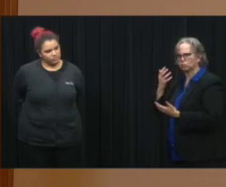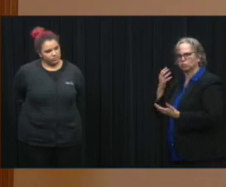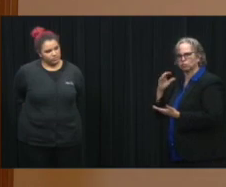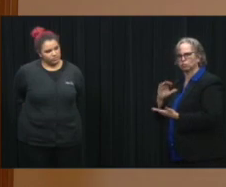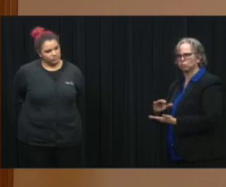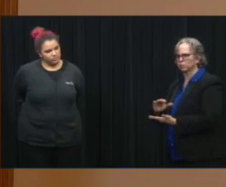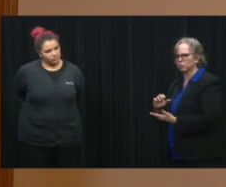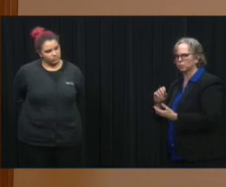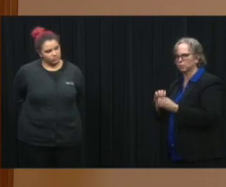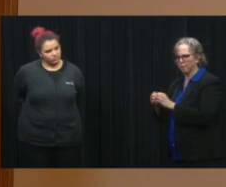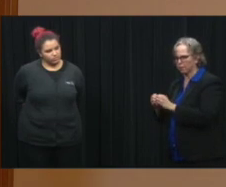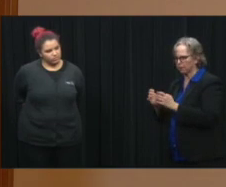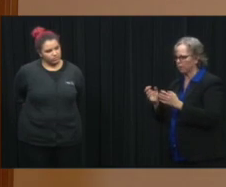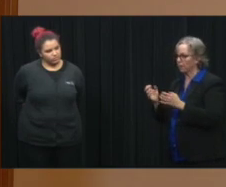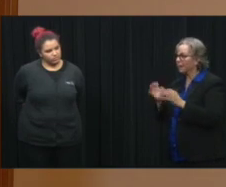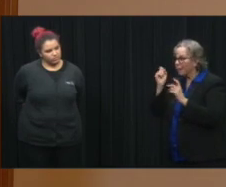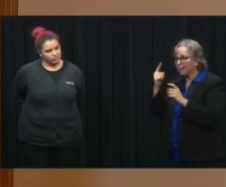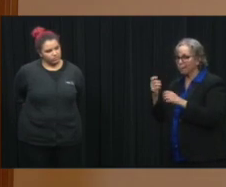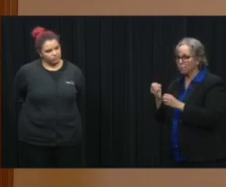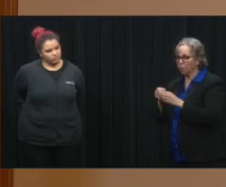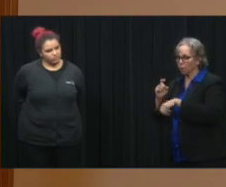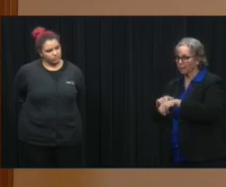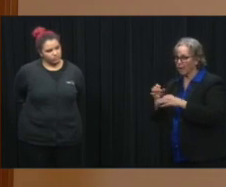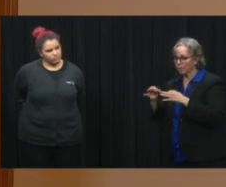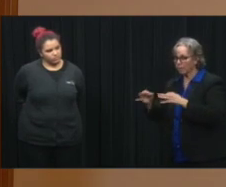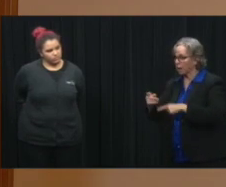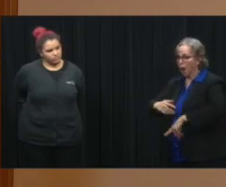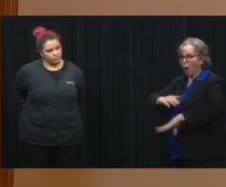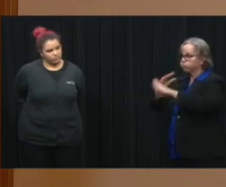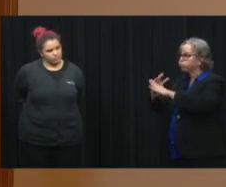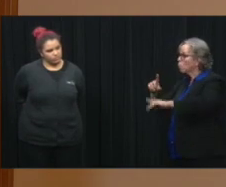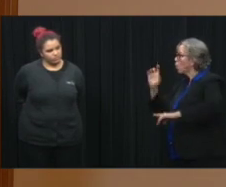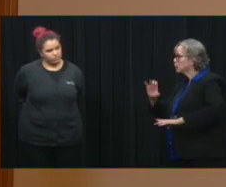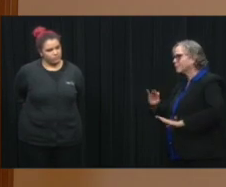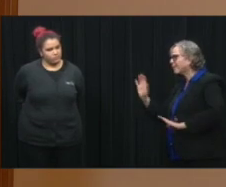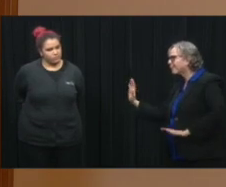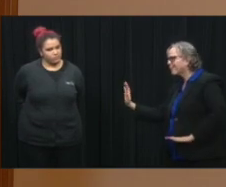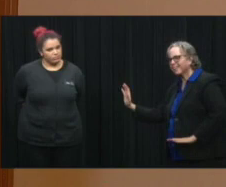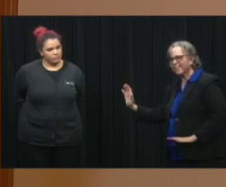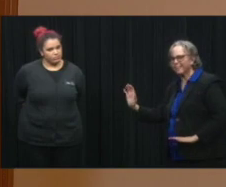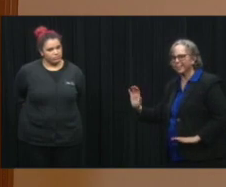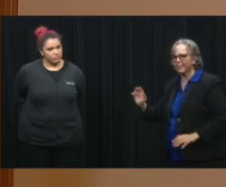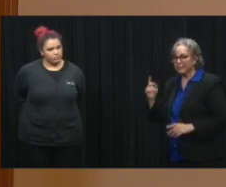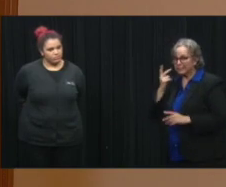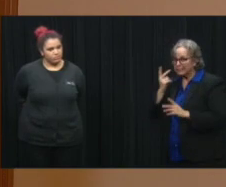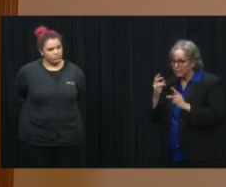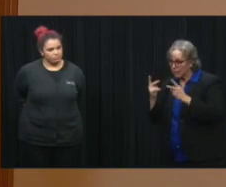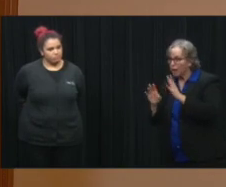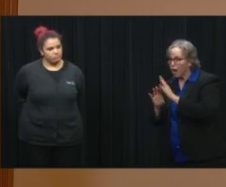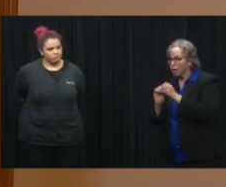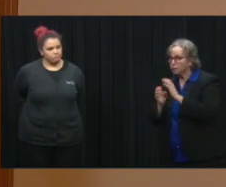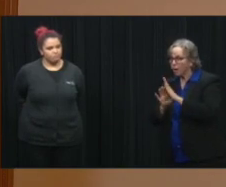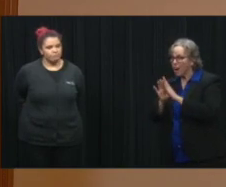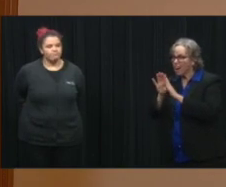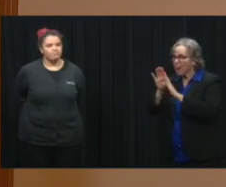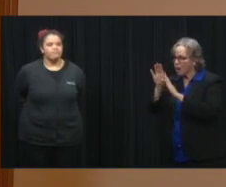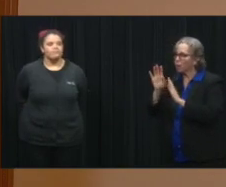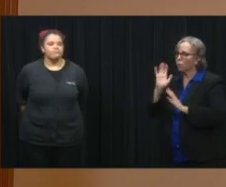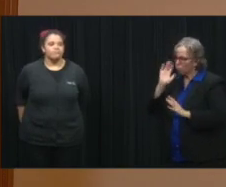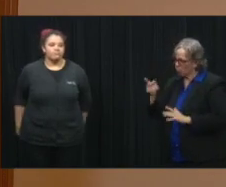not immune from this. We are going to see our numbers go up, and I think all states will experience this. Thank